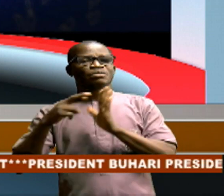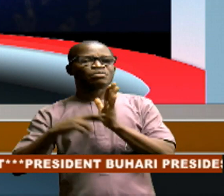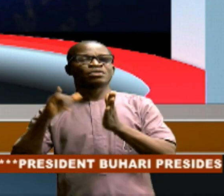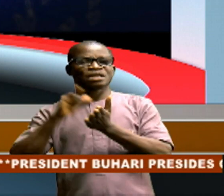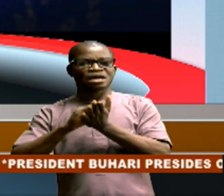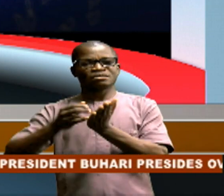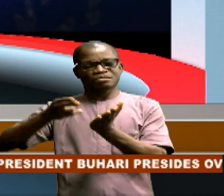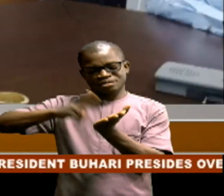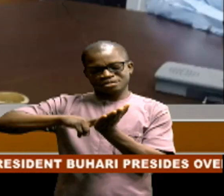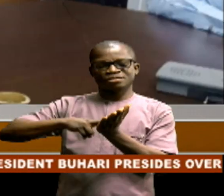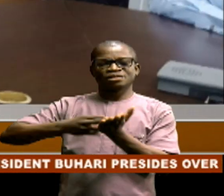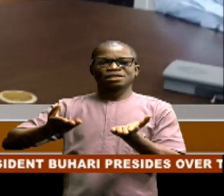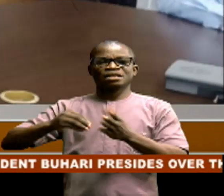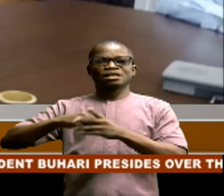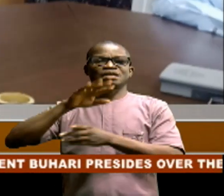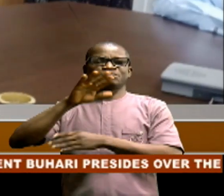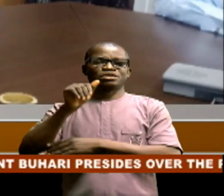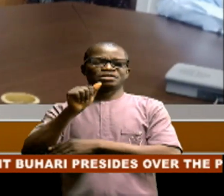in Abuja.